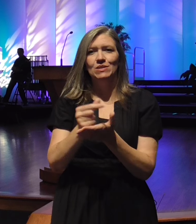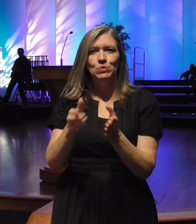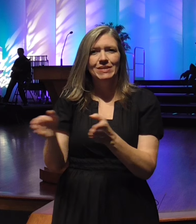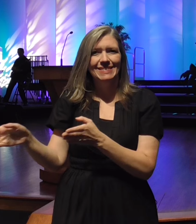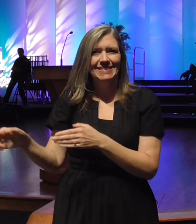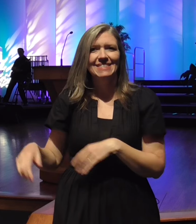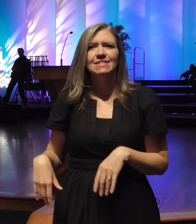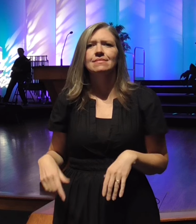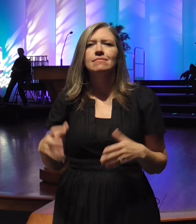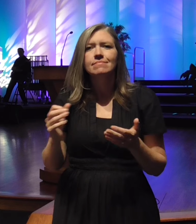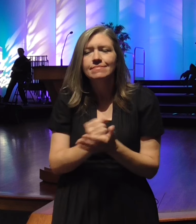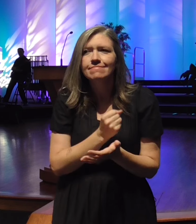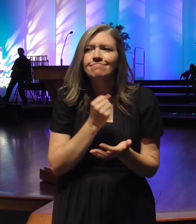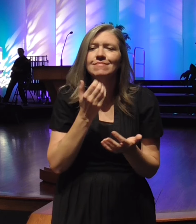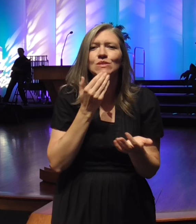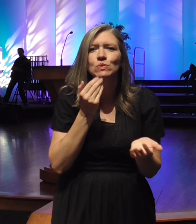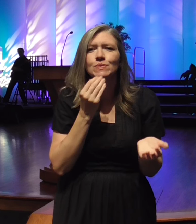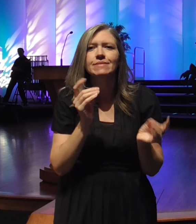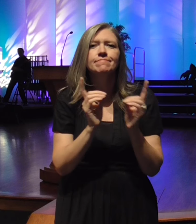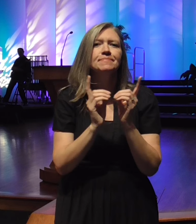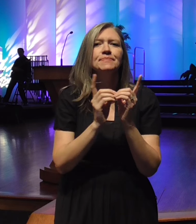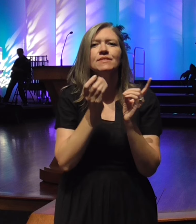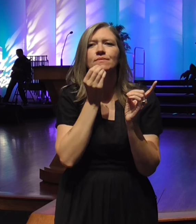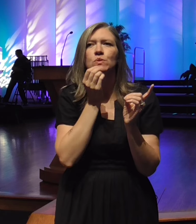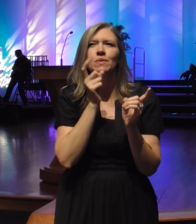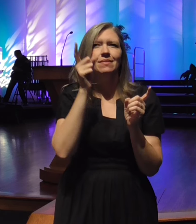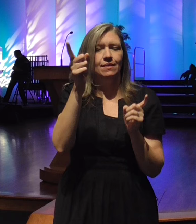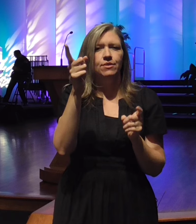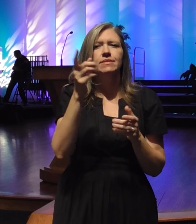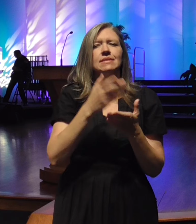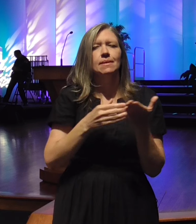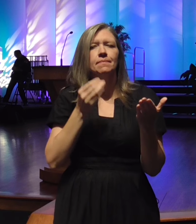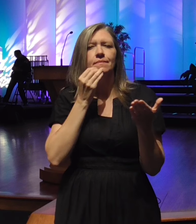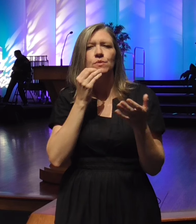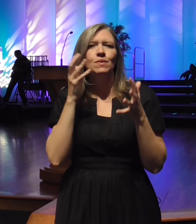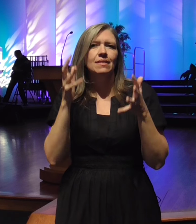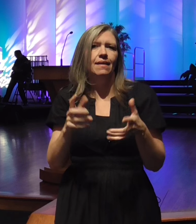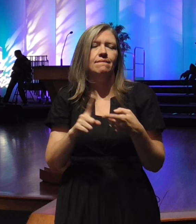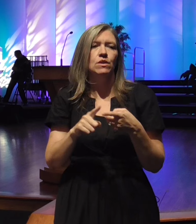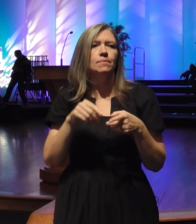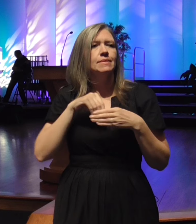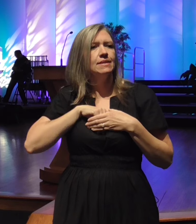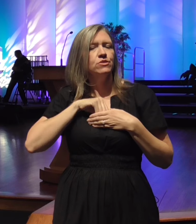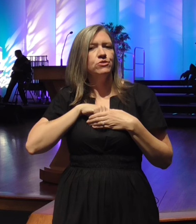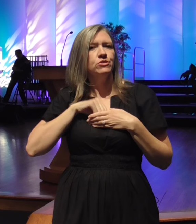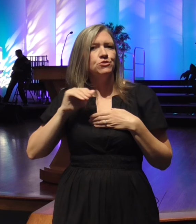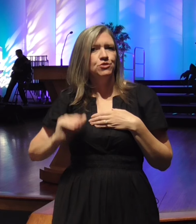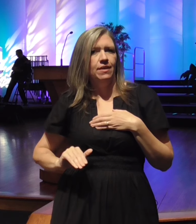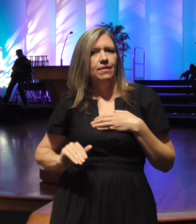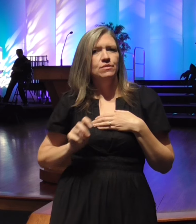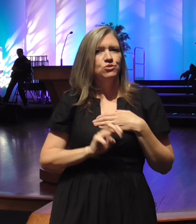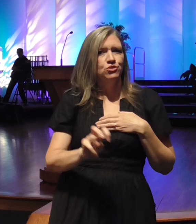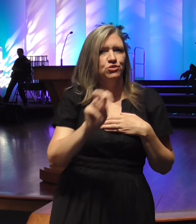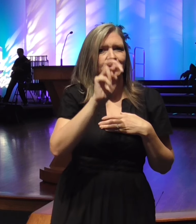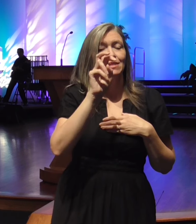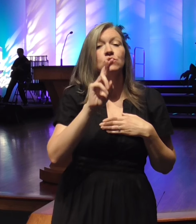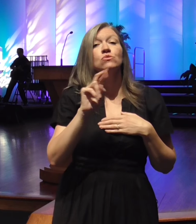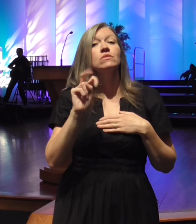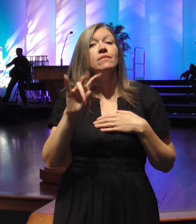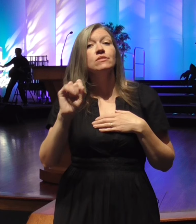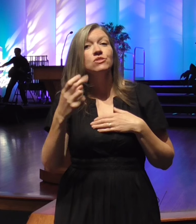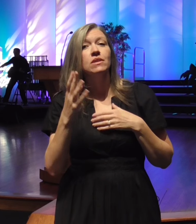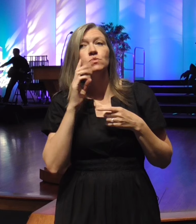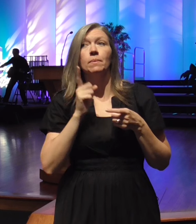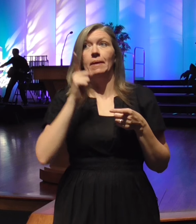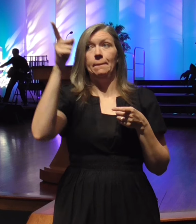And there's cake to celebrate you and our practitioner graduates over there. So go get your sweet tooth on over there. There's lots